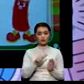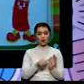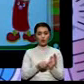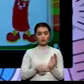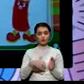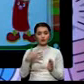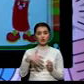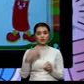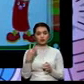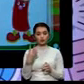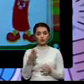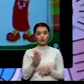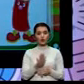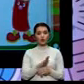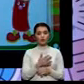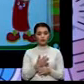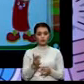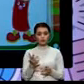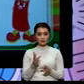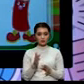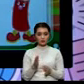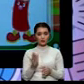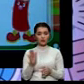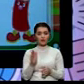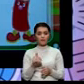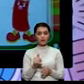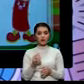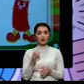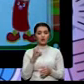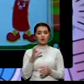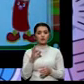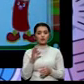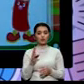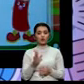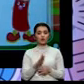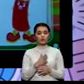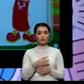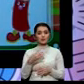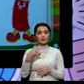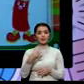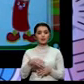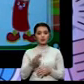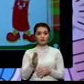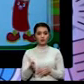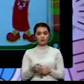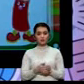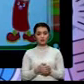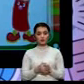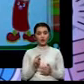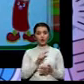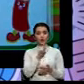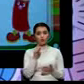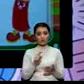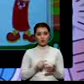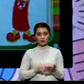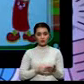2160 ni 54 ga bo'lishimiz kerak. Va ushbu sonlar bo'linmasi 40 ga teng.